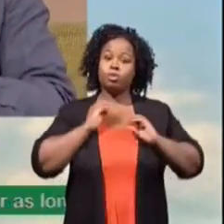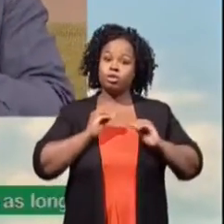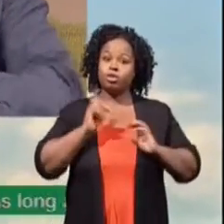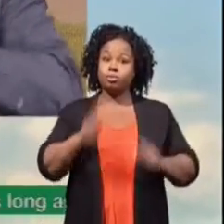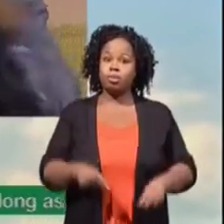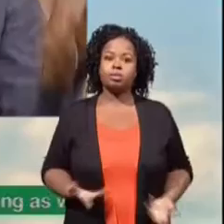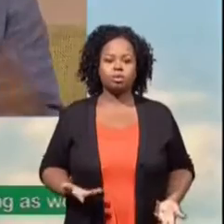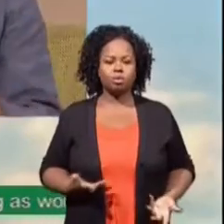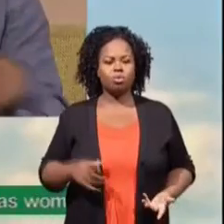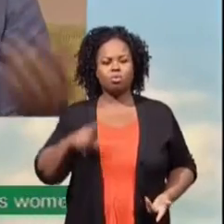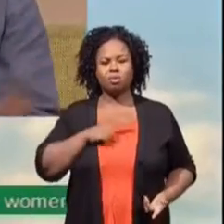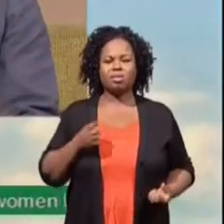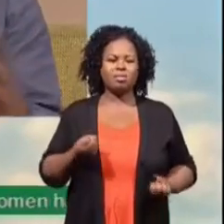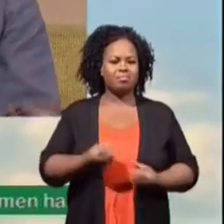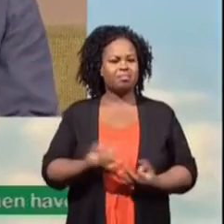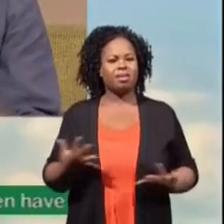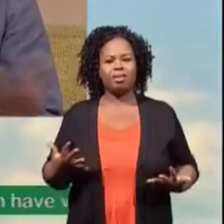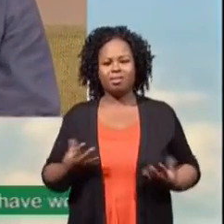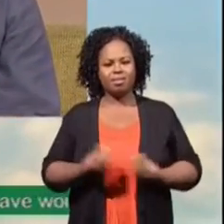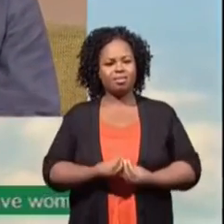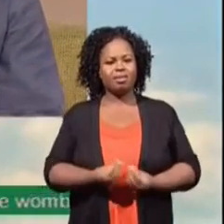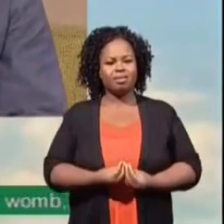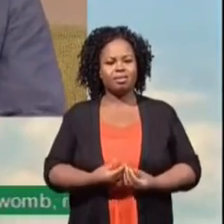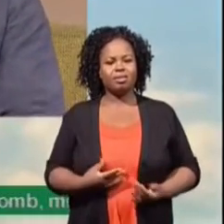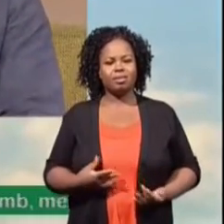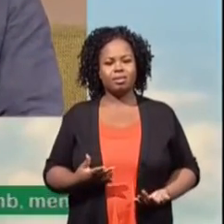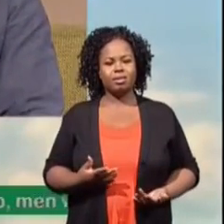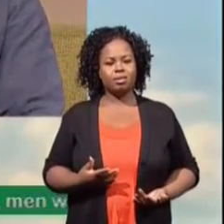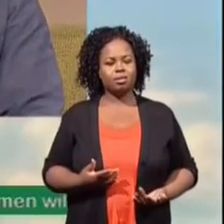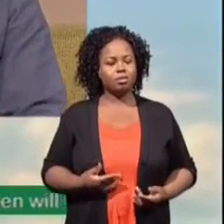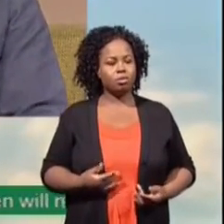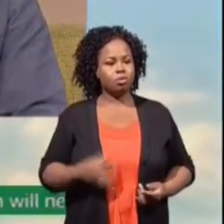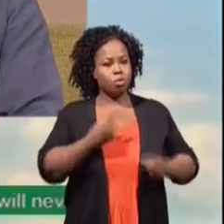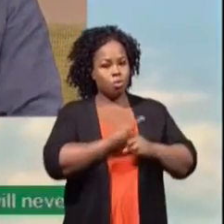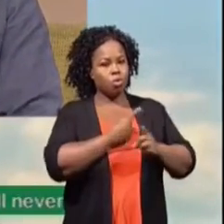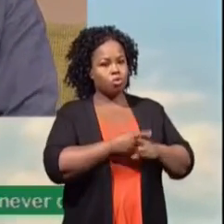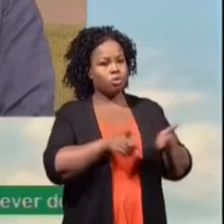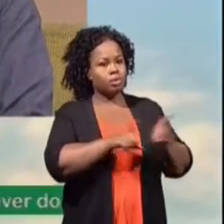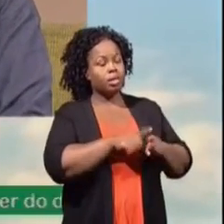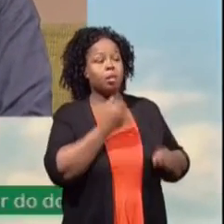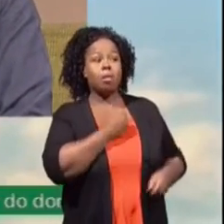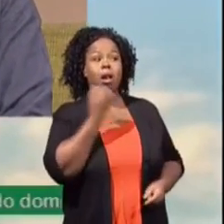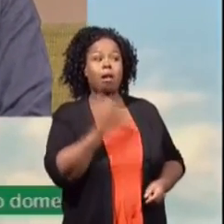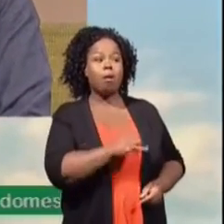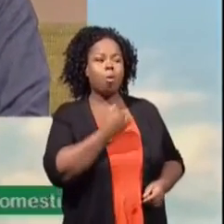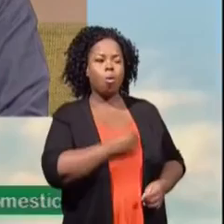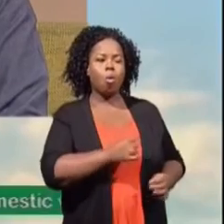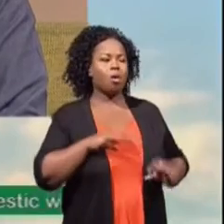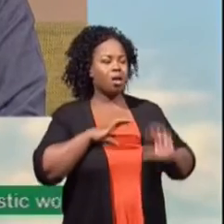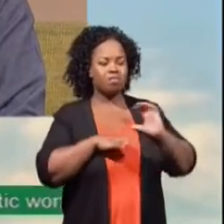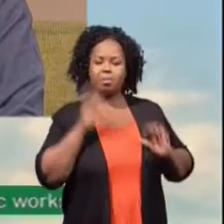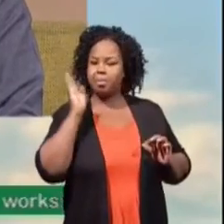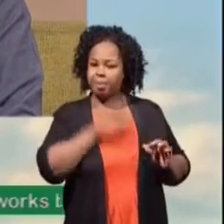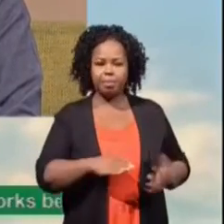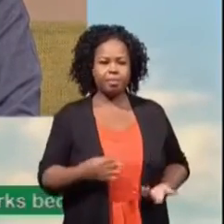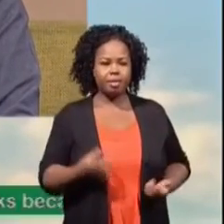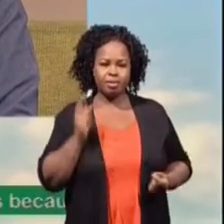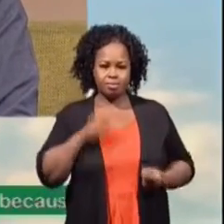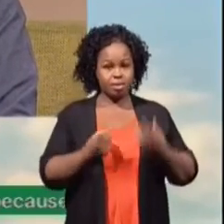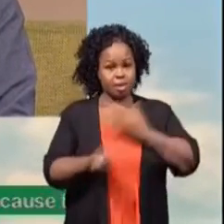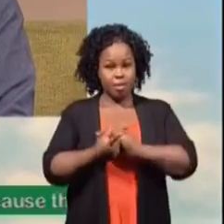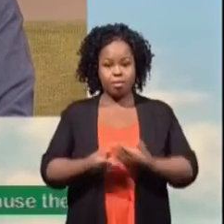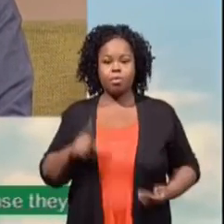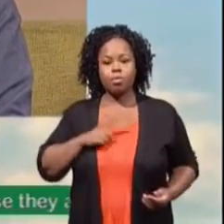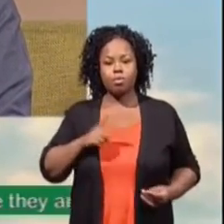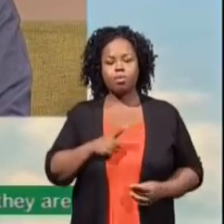sifundise manje there are so many there's so much unlearning that needs to be done in South Africa and that learning unlearning iba painful iba